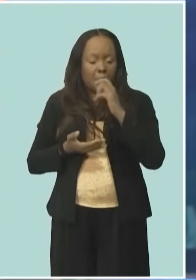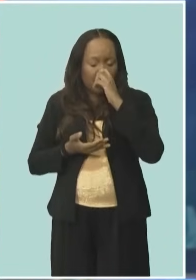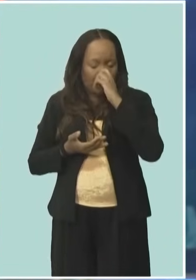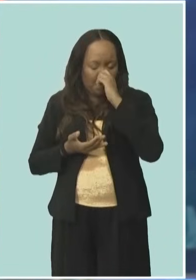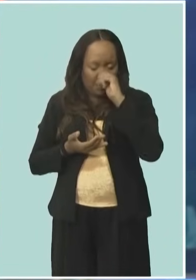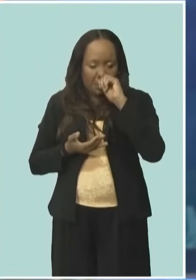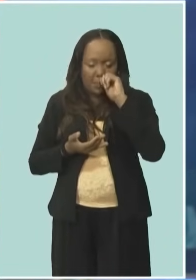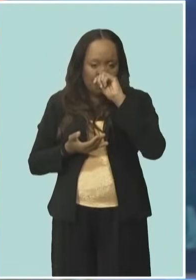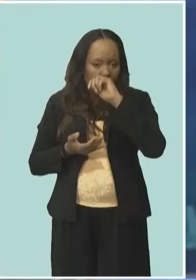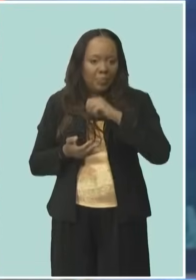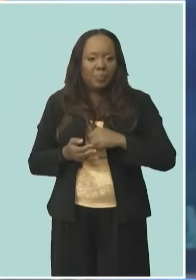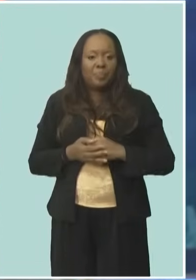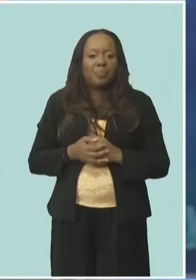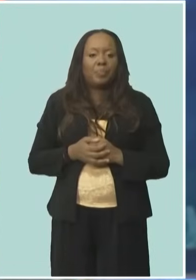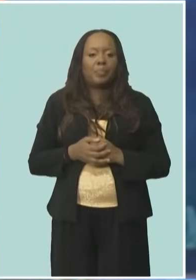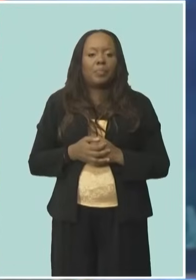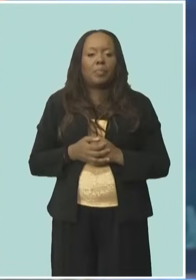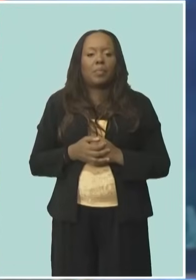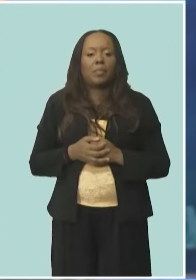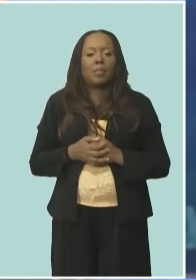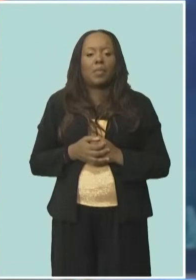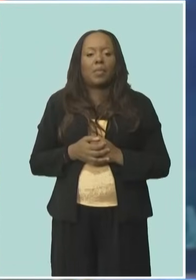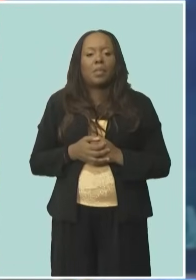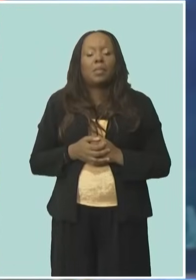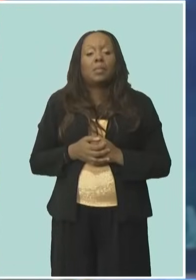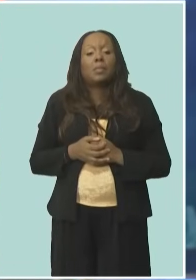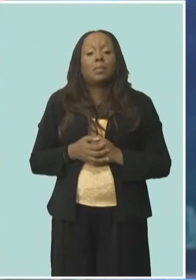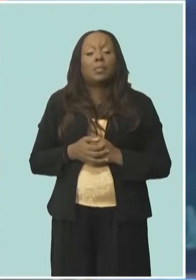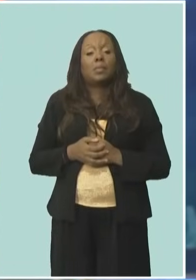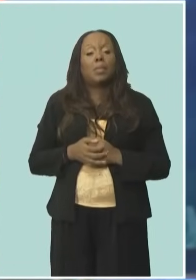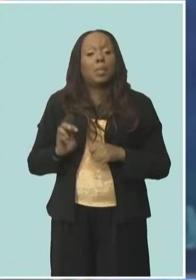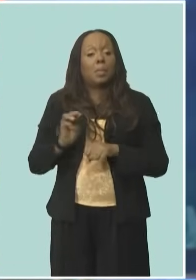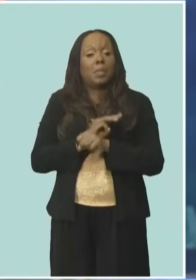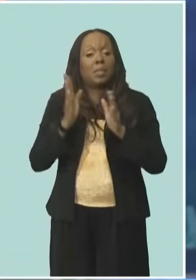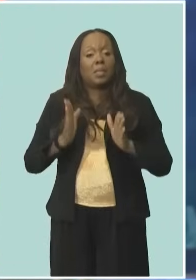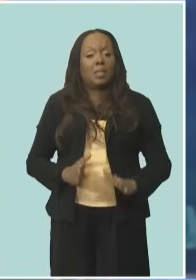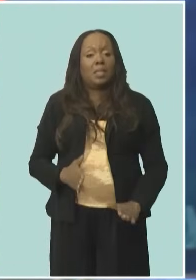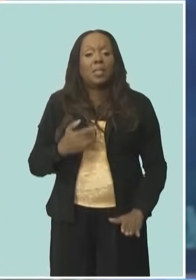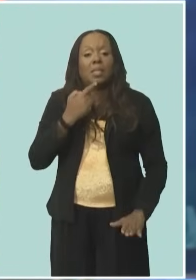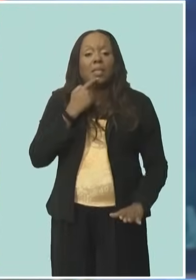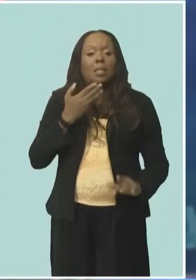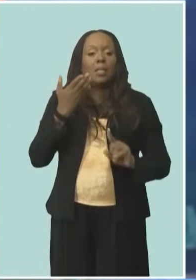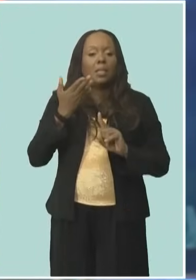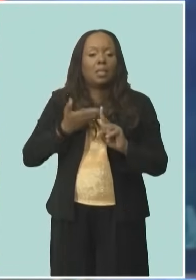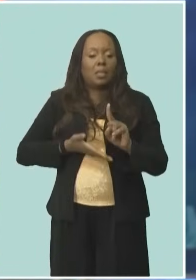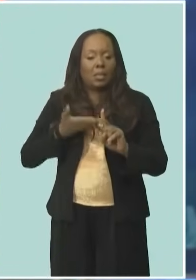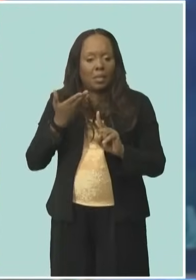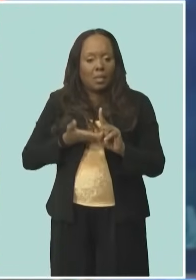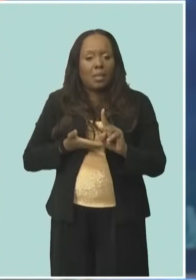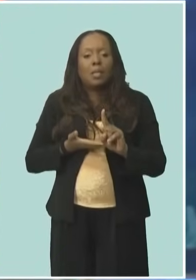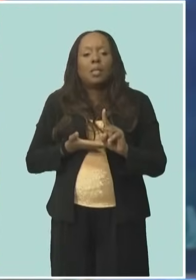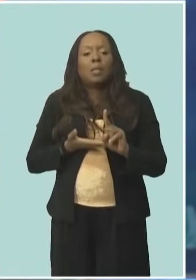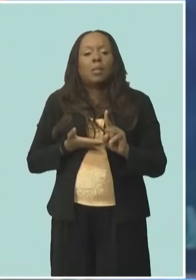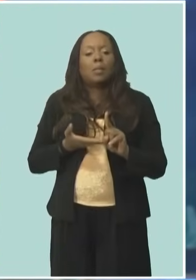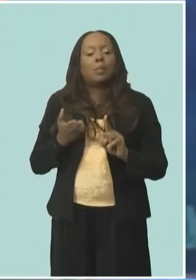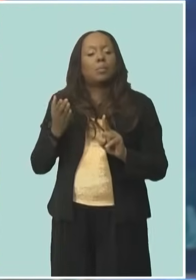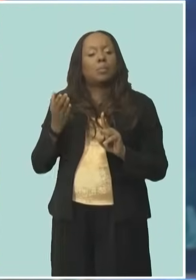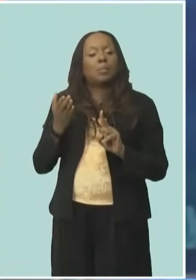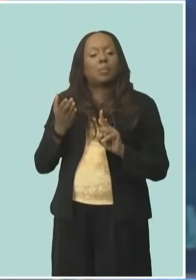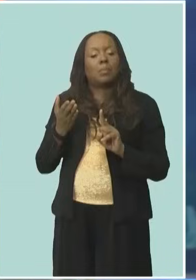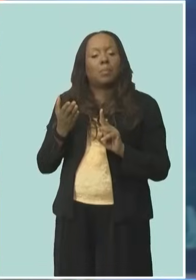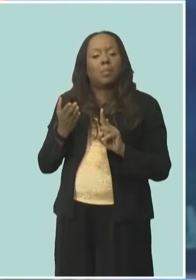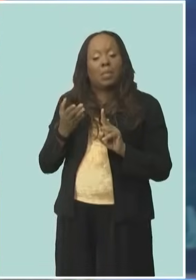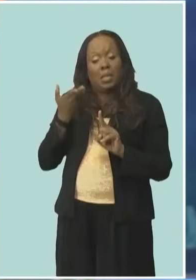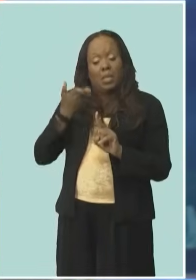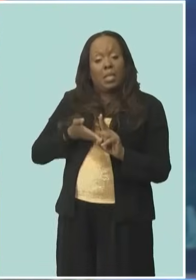Honourable Patrick Frost. In a statement, he said the Most Honourable Patrick Frost was there when the country faced one of its